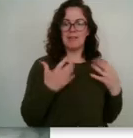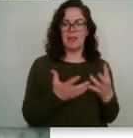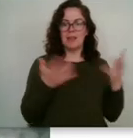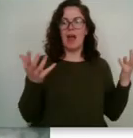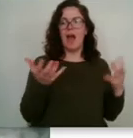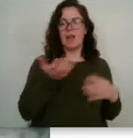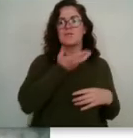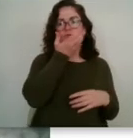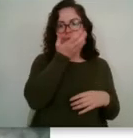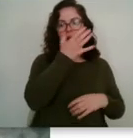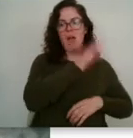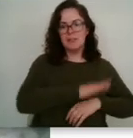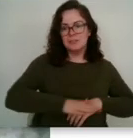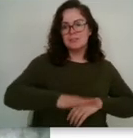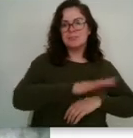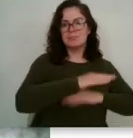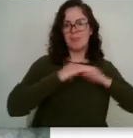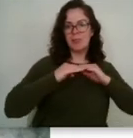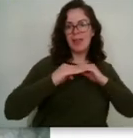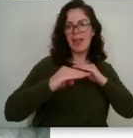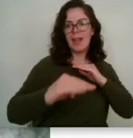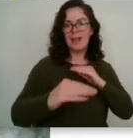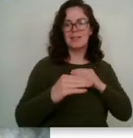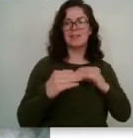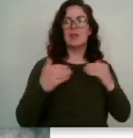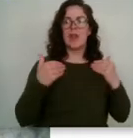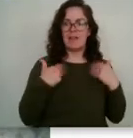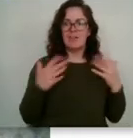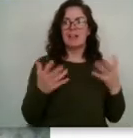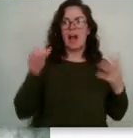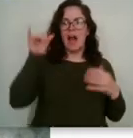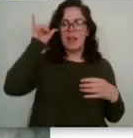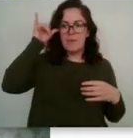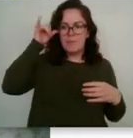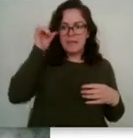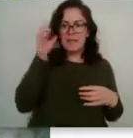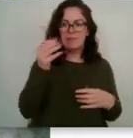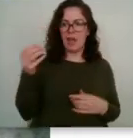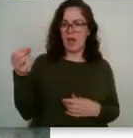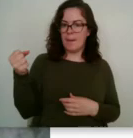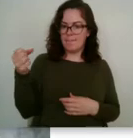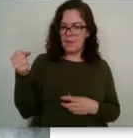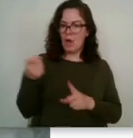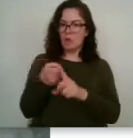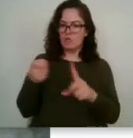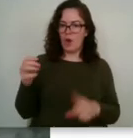grass and plains that produces lots of beef and milk.